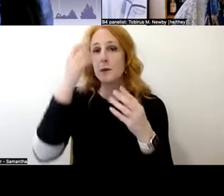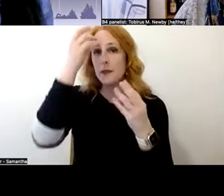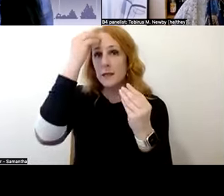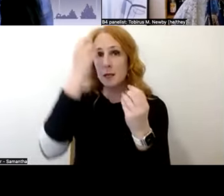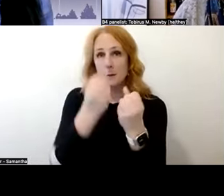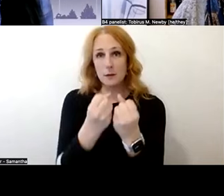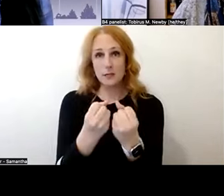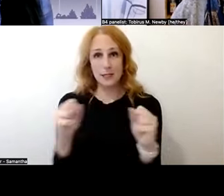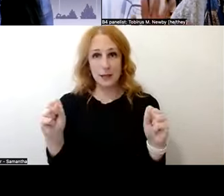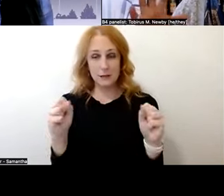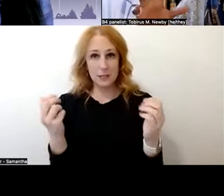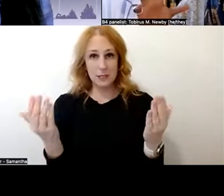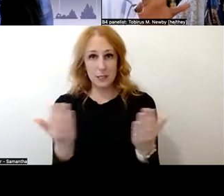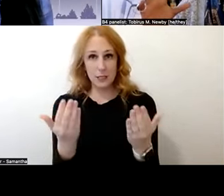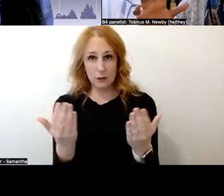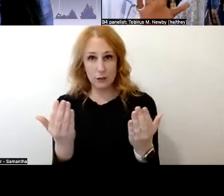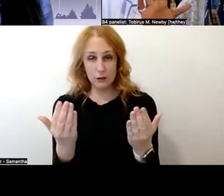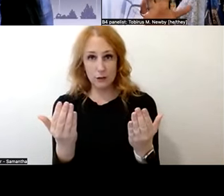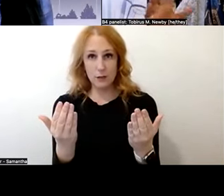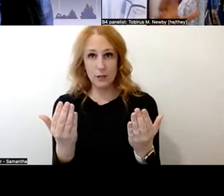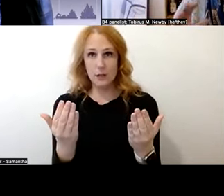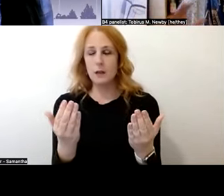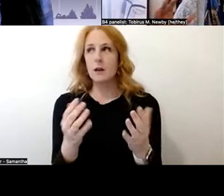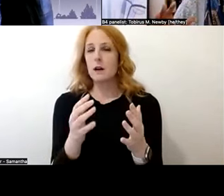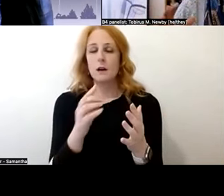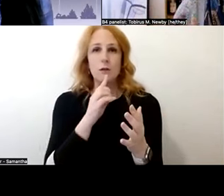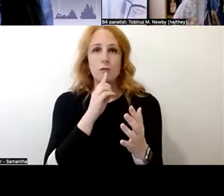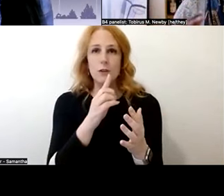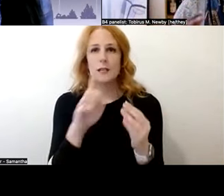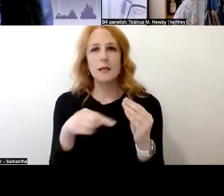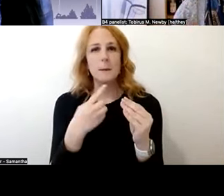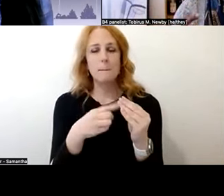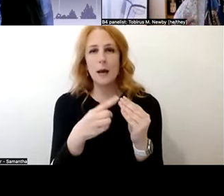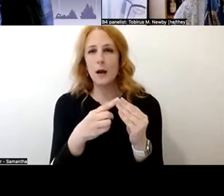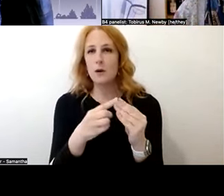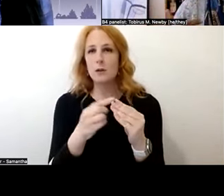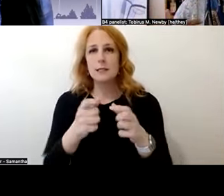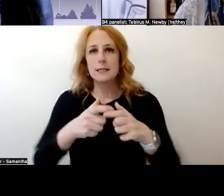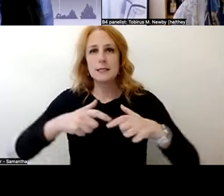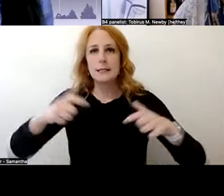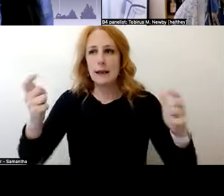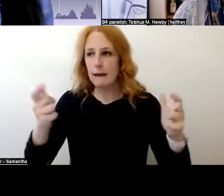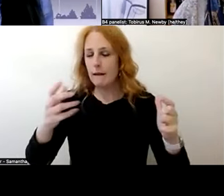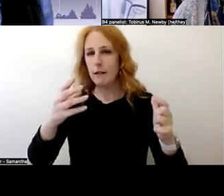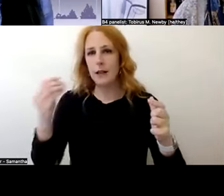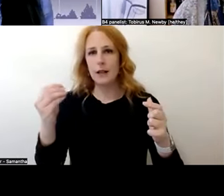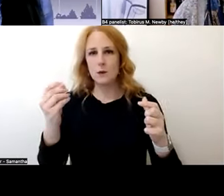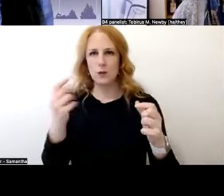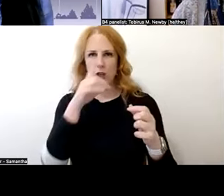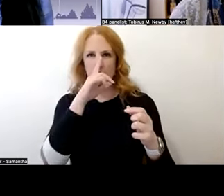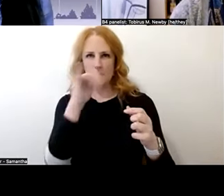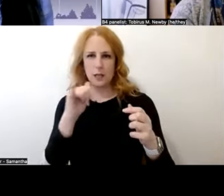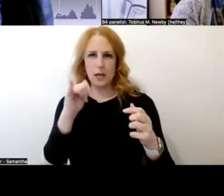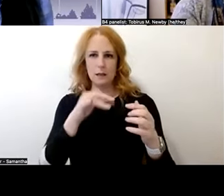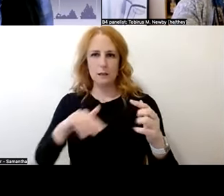campus to really, it's, in my mind, it's so much about scale and scope. I mean, we're a huge, huge campus. And so when we try